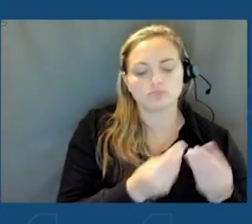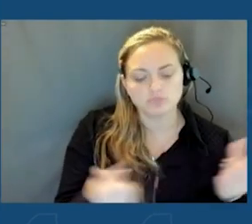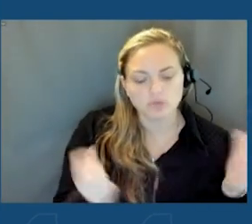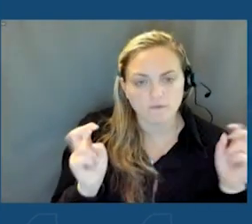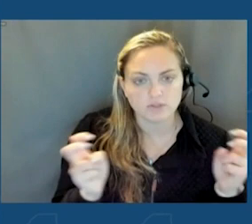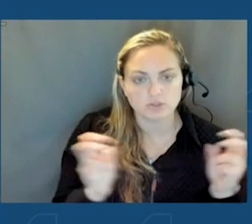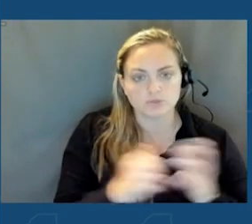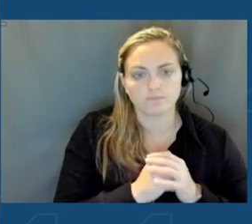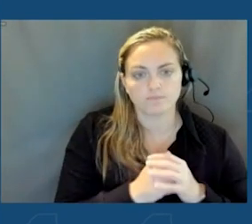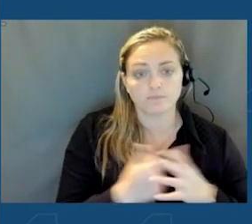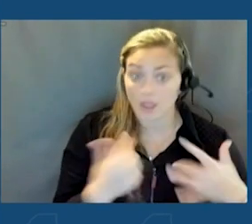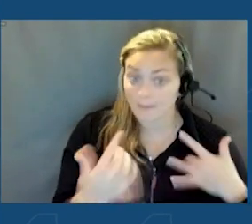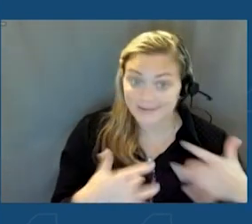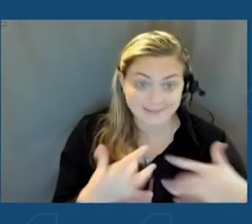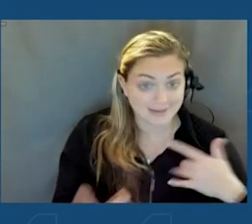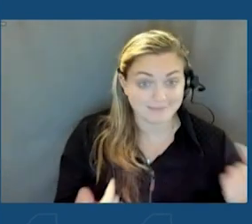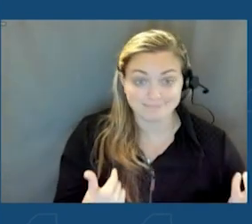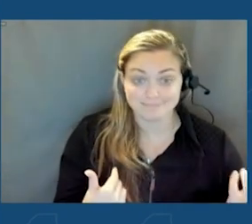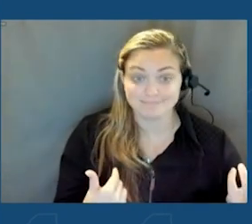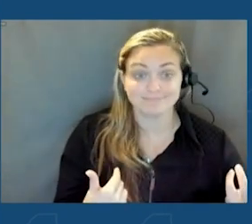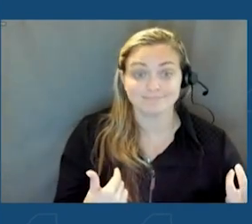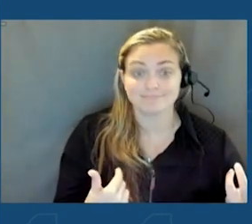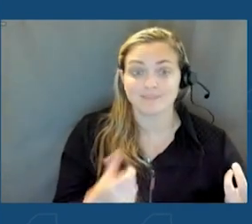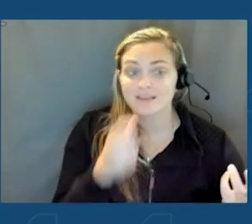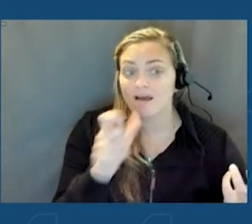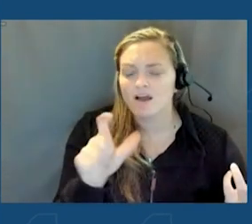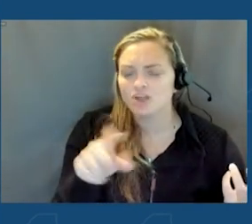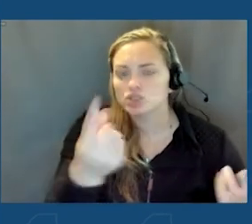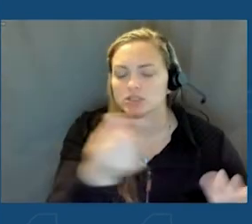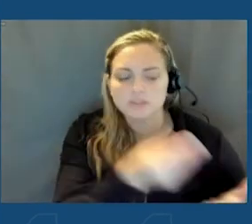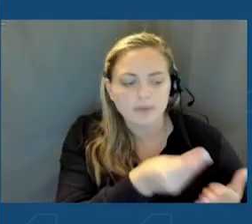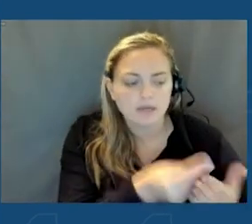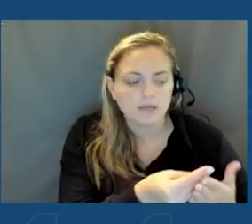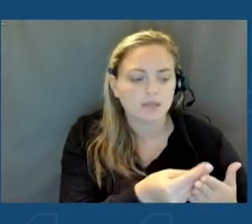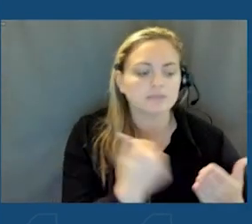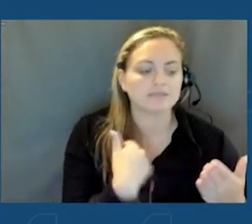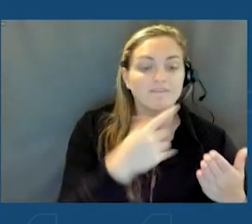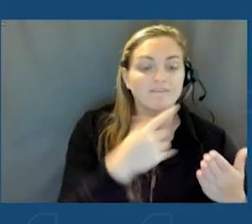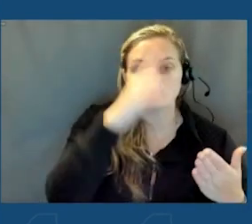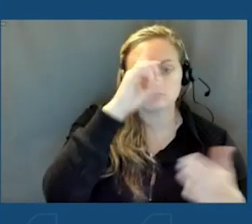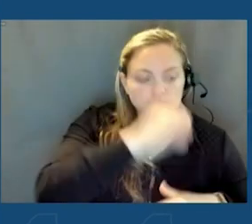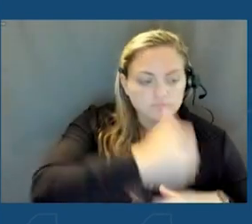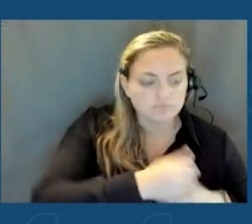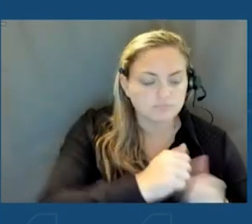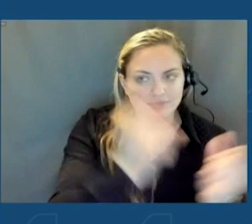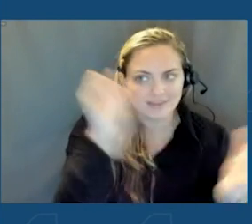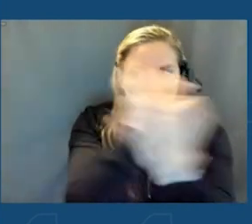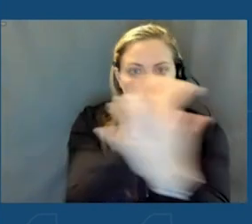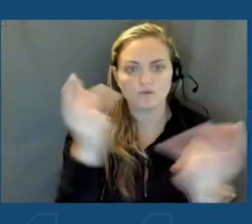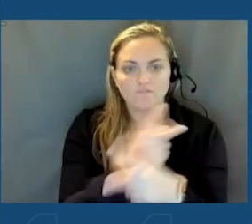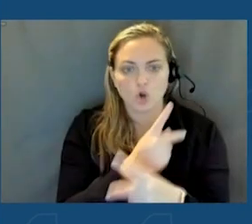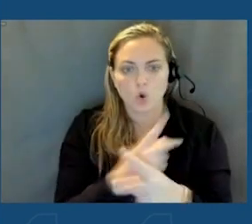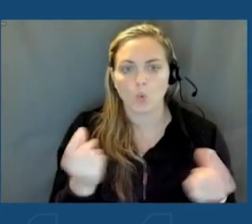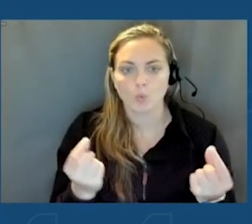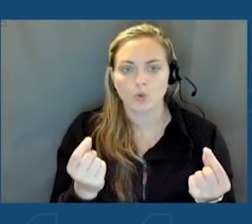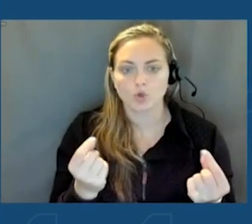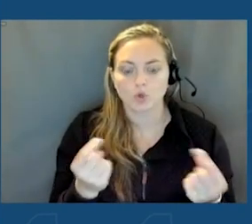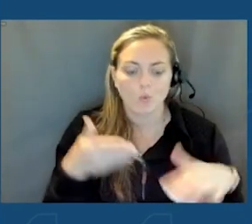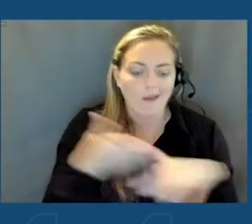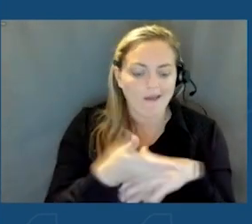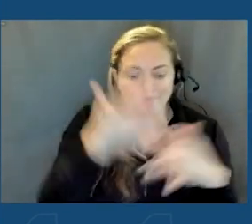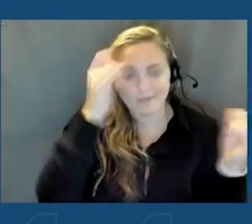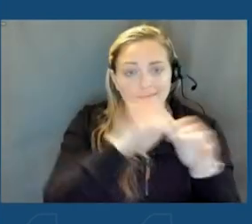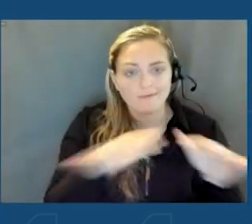I'm excited about this. It's not just the funding, it's having a creative vision to figure out what we do in this post-pandemic world